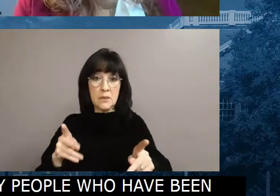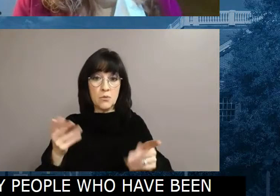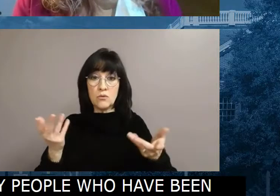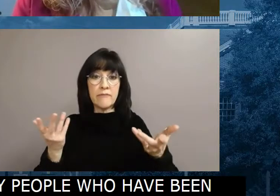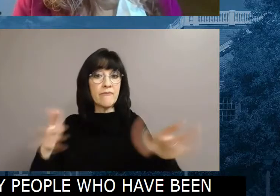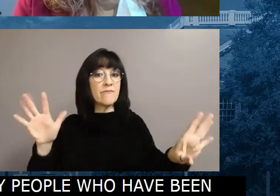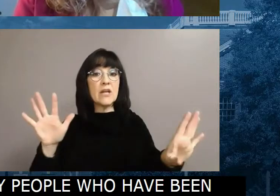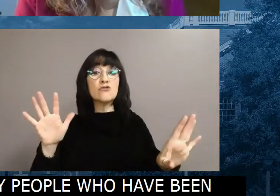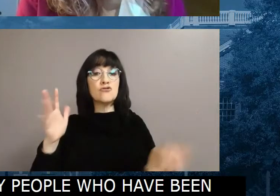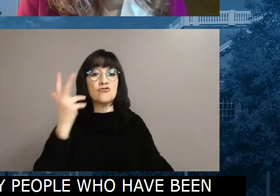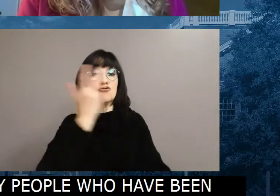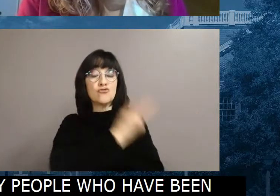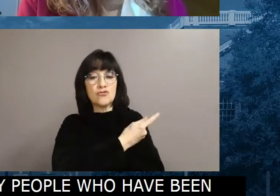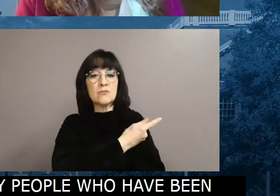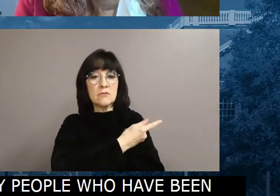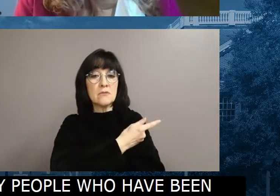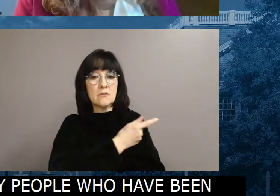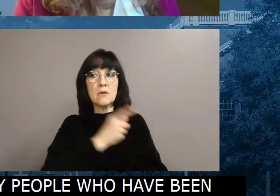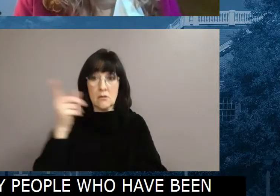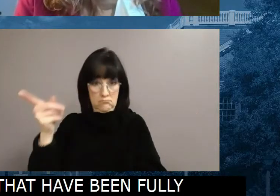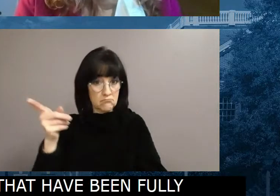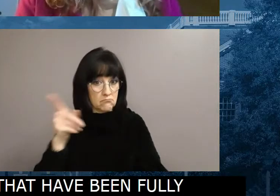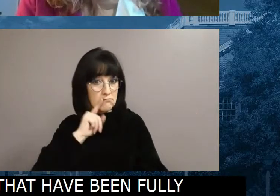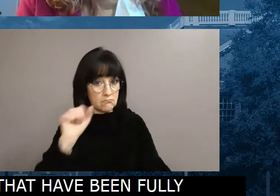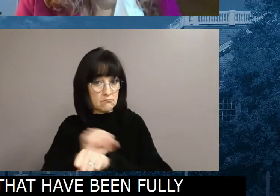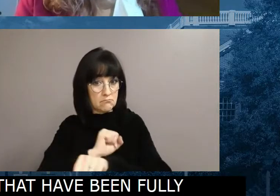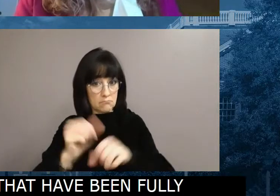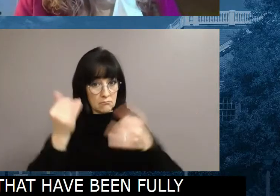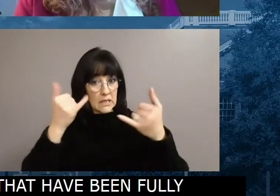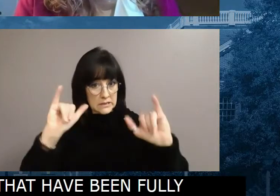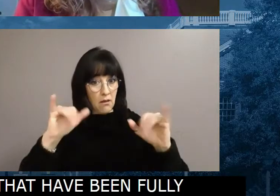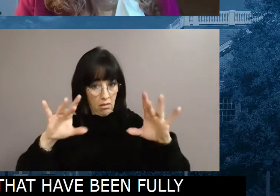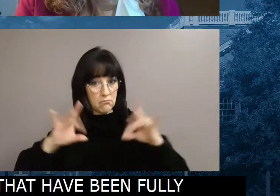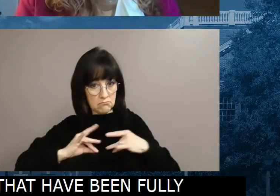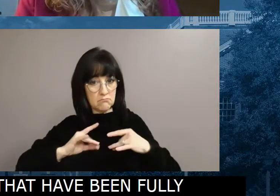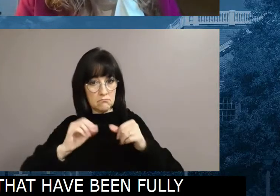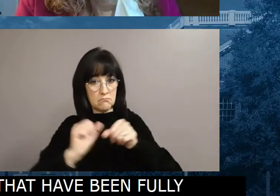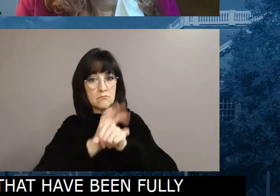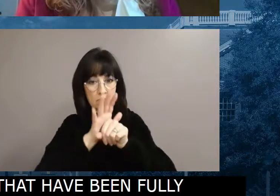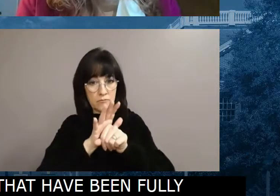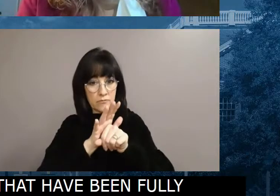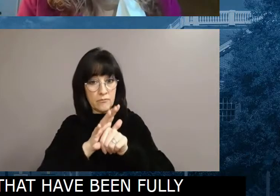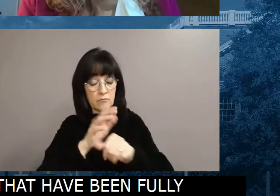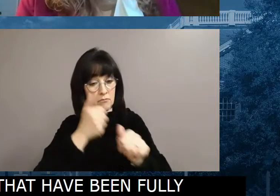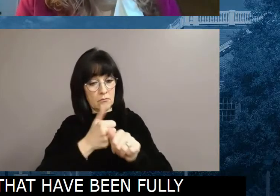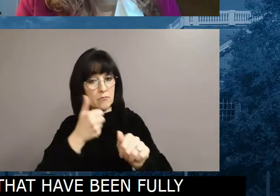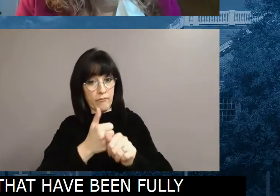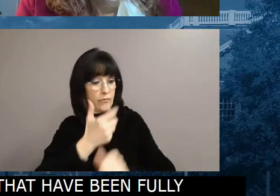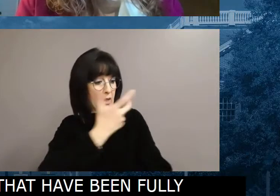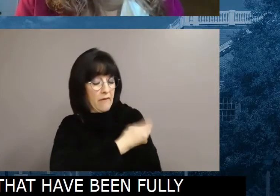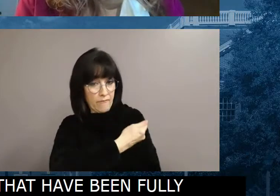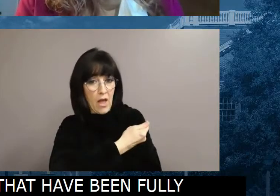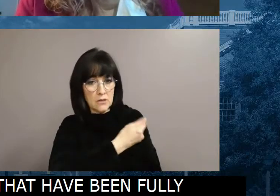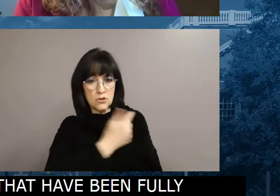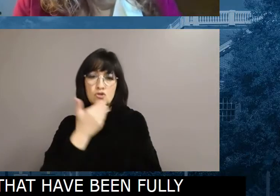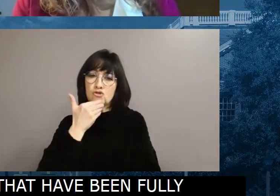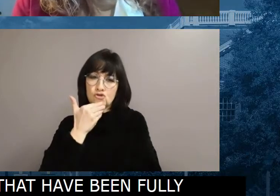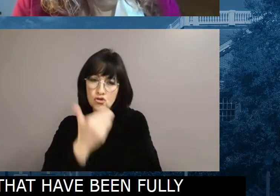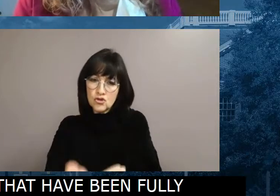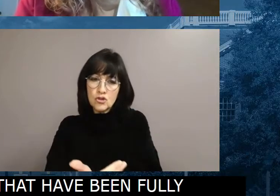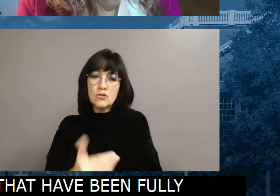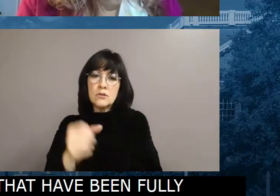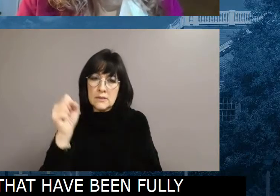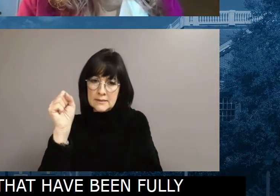do become positive. These are great vaccines. They are really great vaccines, especially around